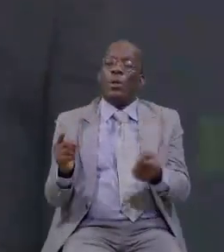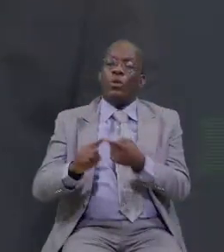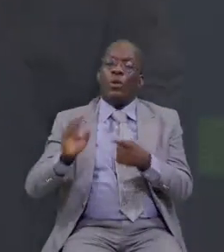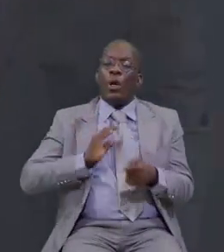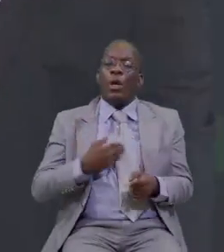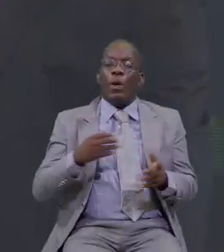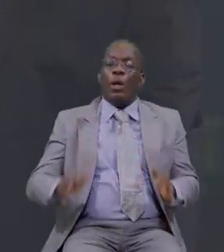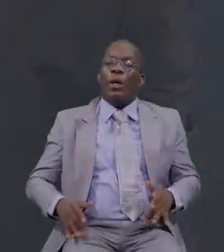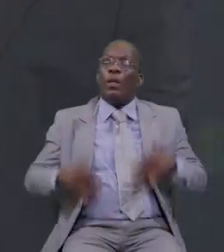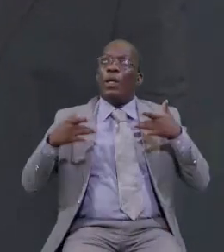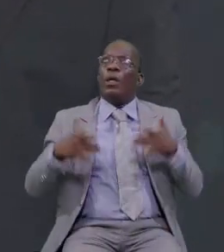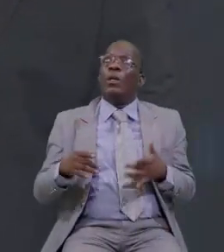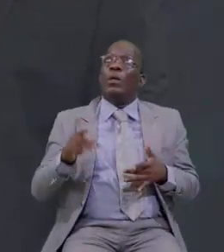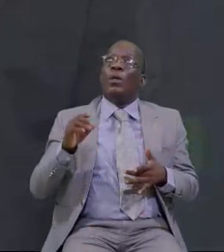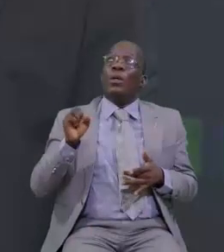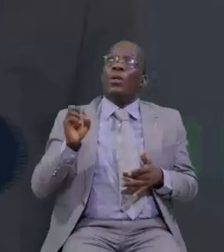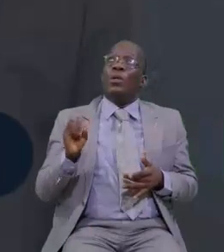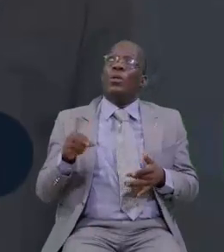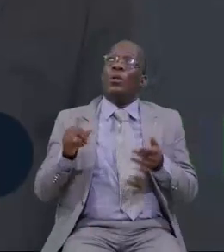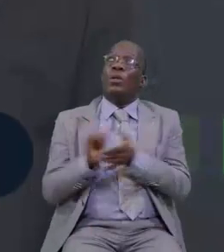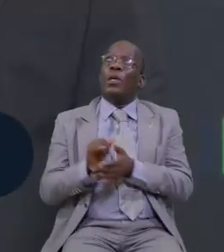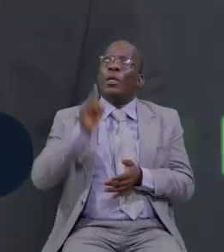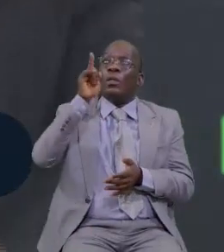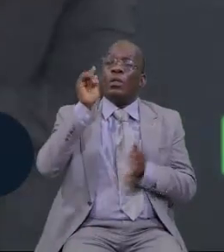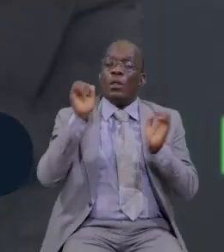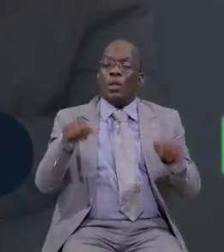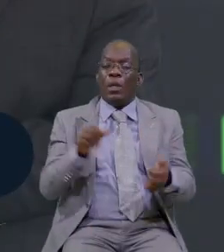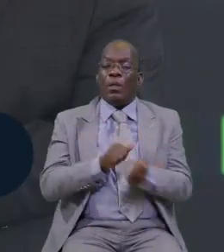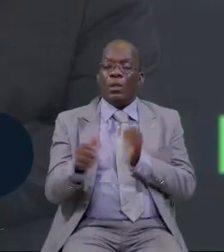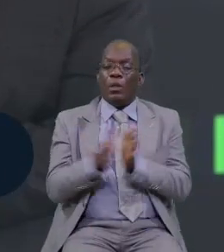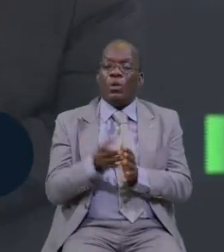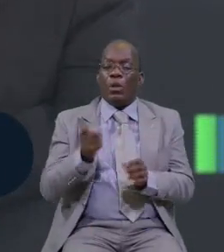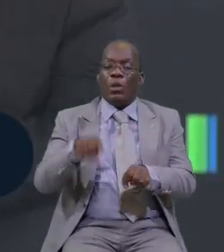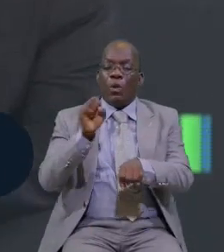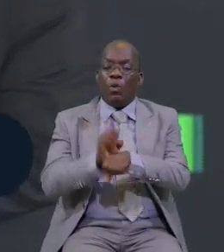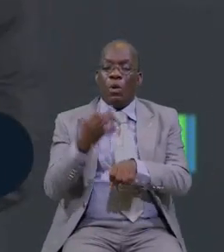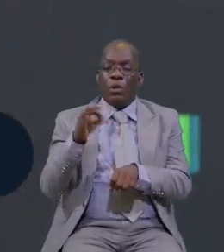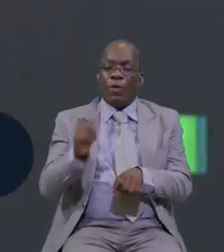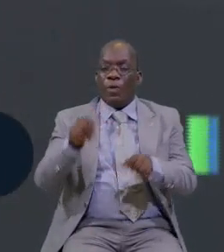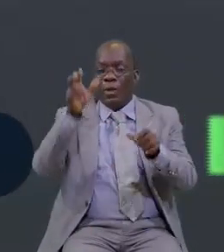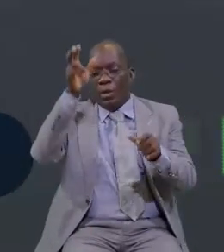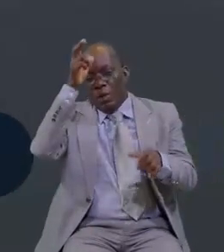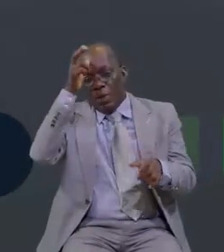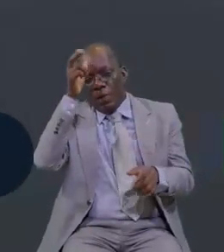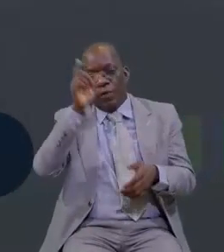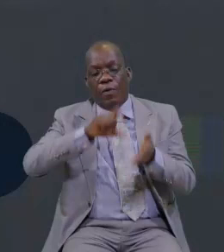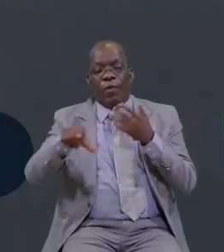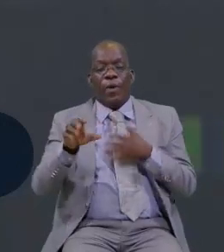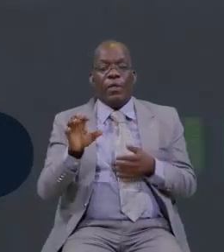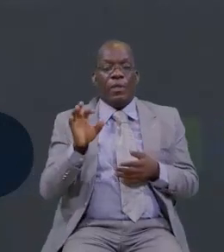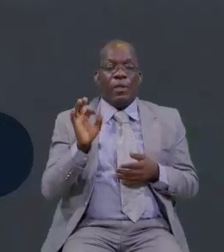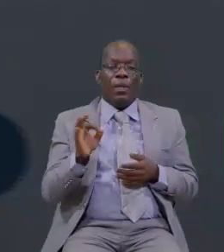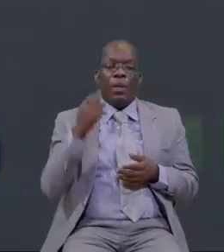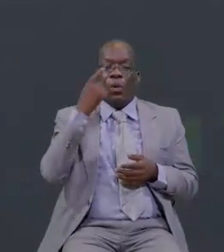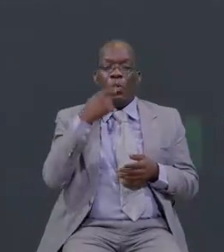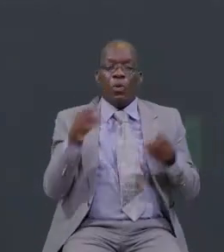can destroy the works of the devil. Look at verse 9. In verse 9,